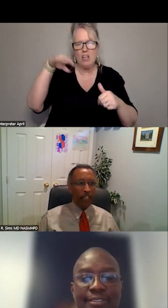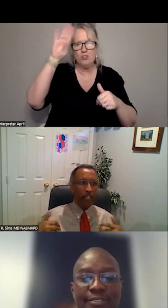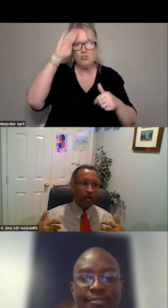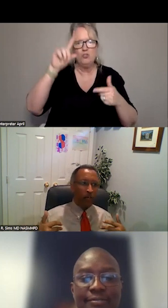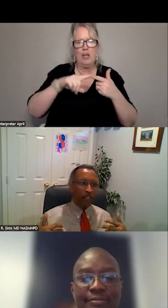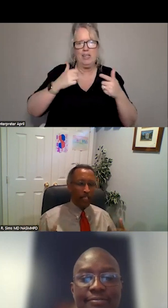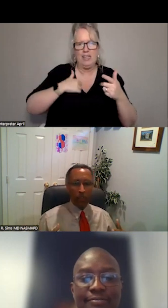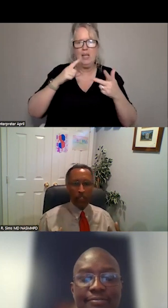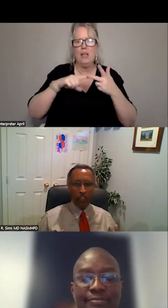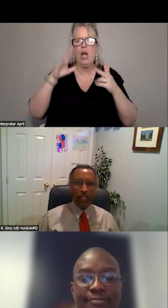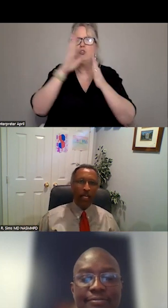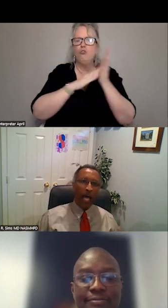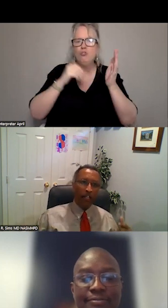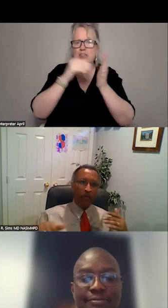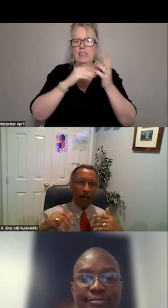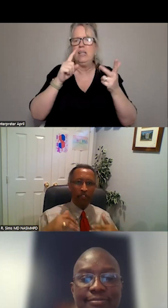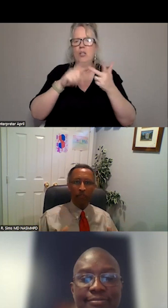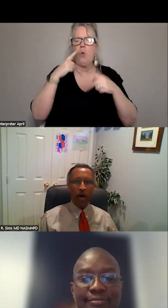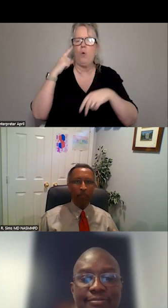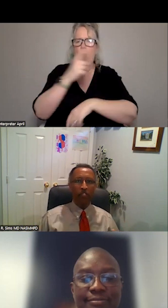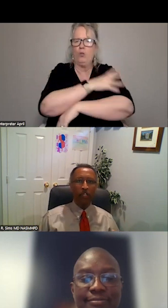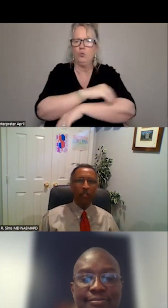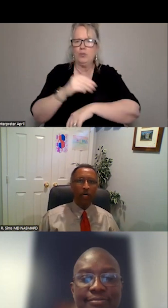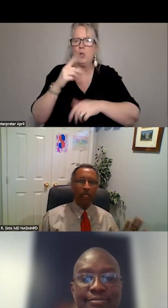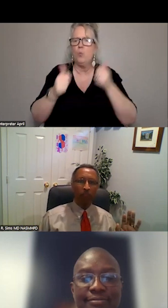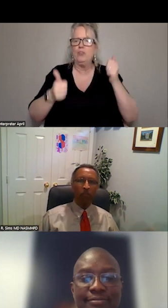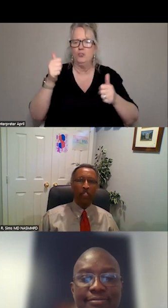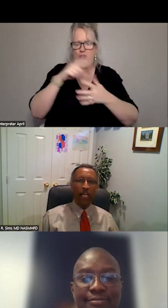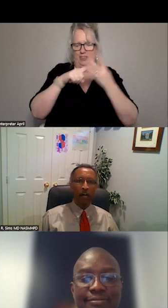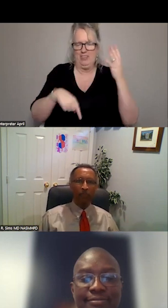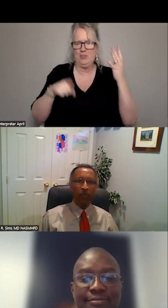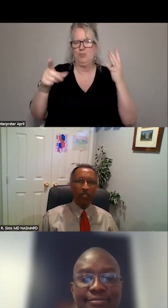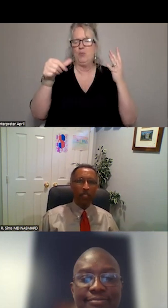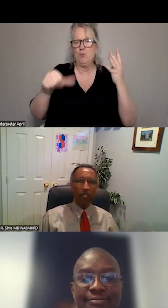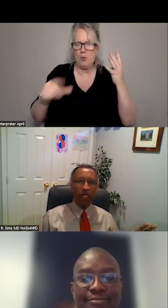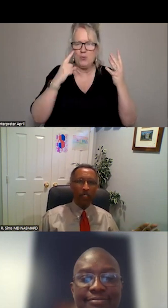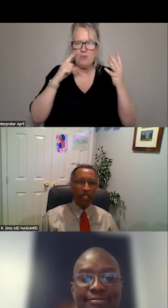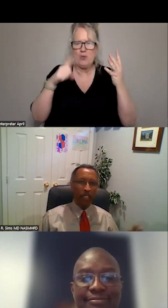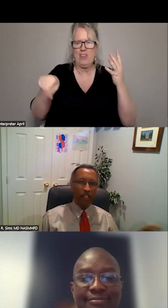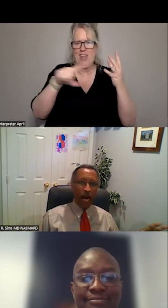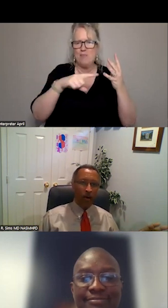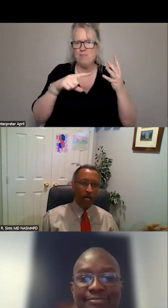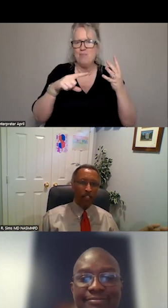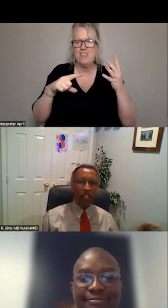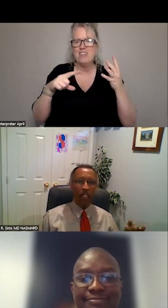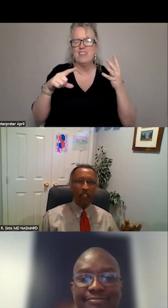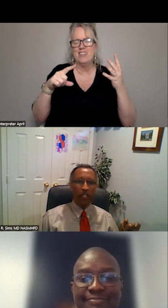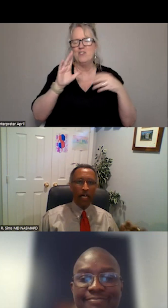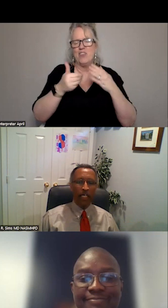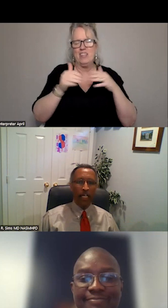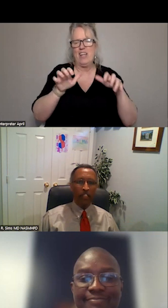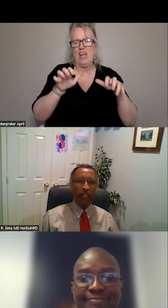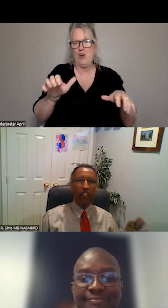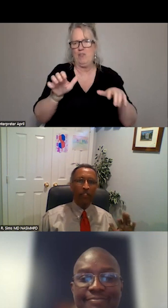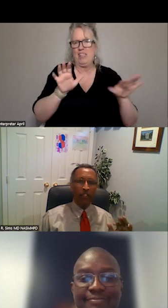New Zealand, or D, Switzerland? And you have several options, sir. We're going to post this out for the entire audience so that